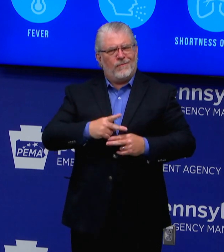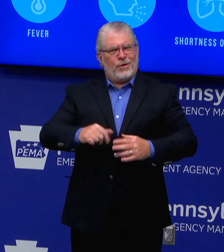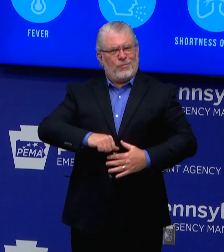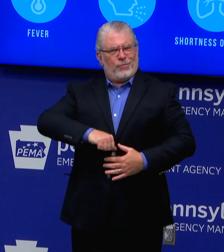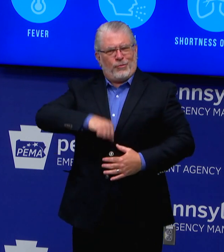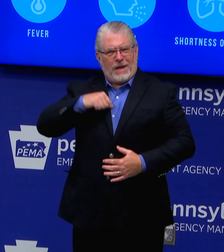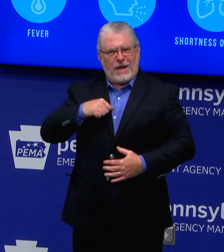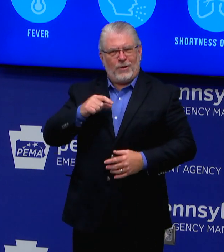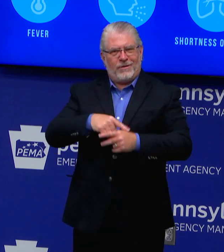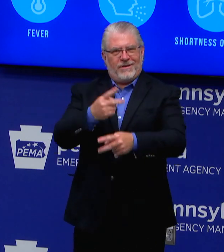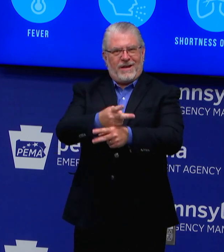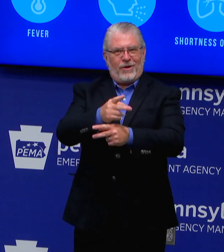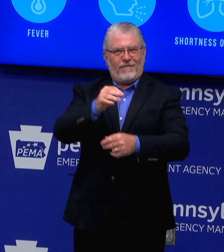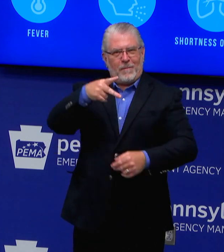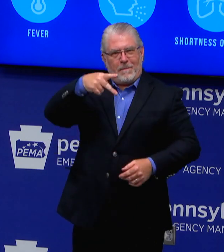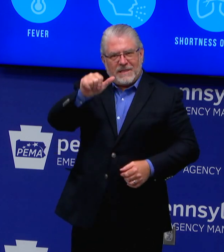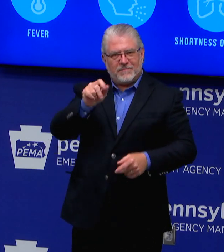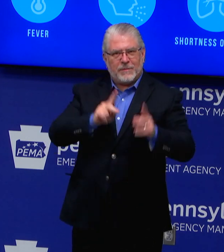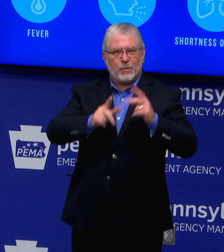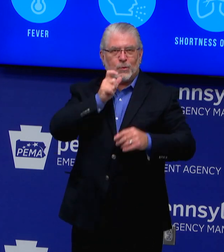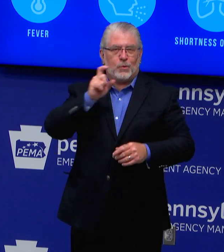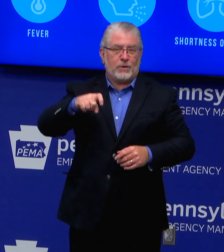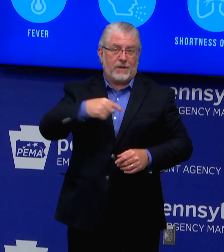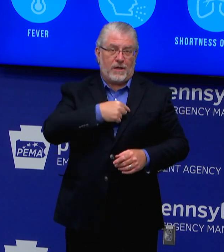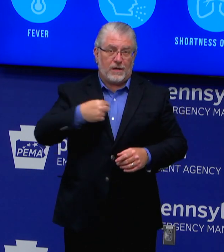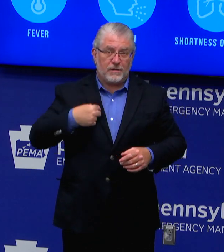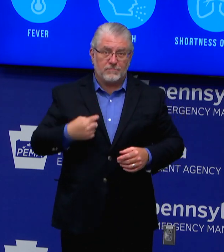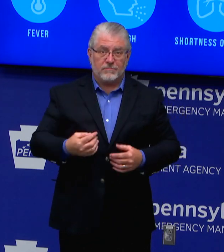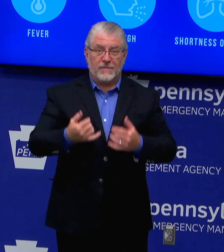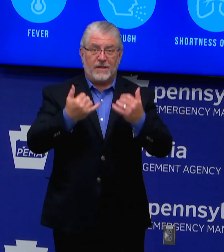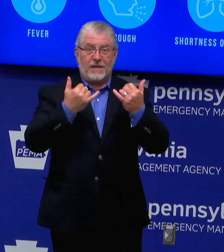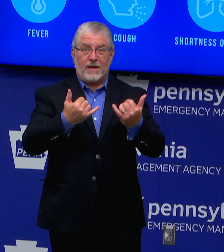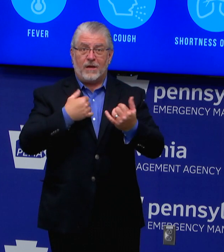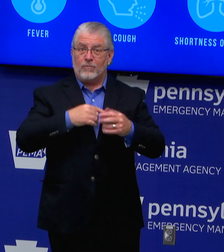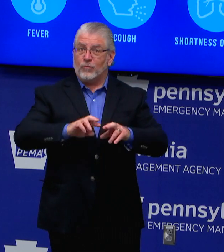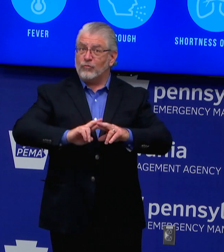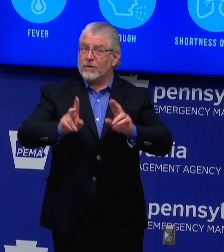who are in need. And at this time, we'll take any questions.